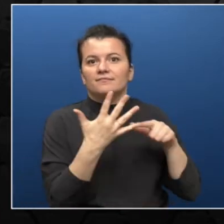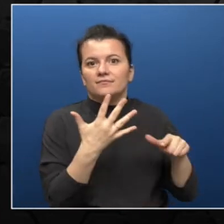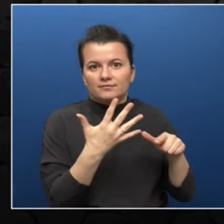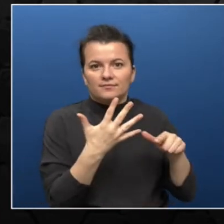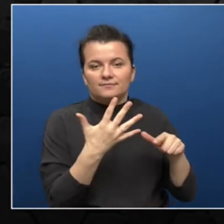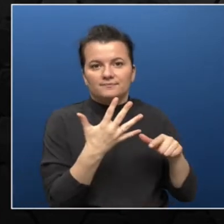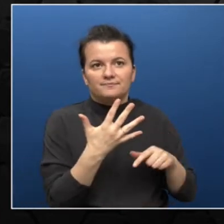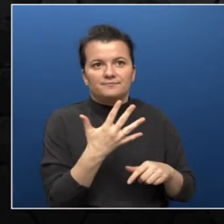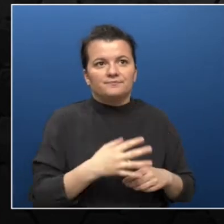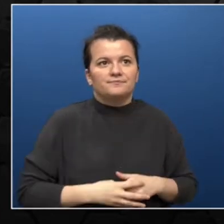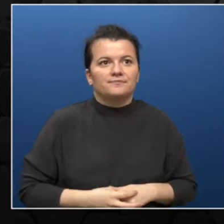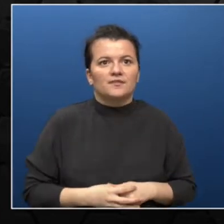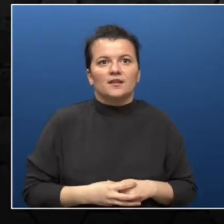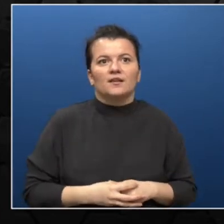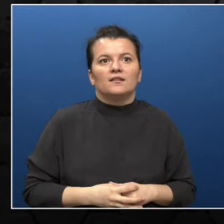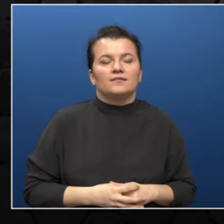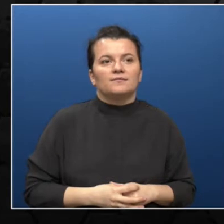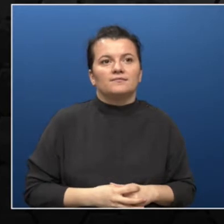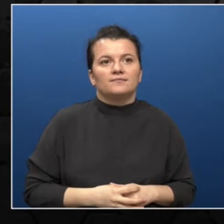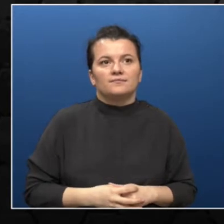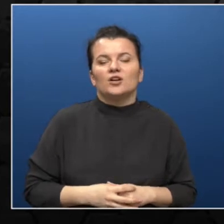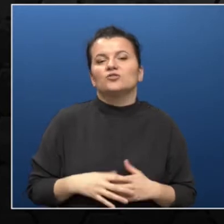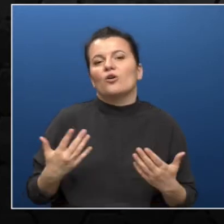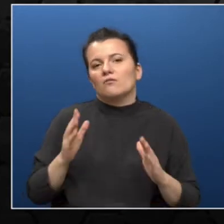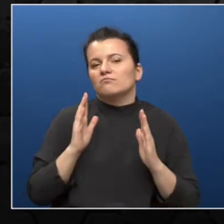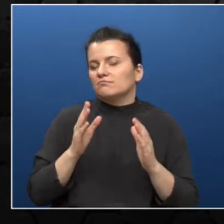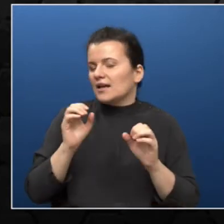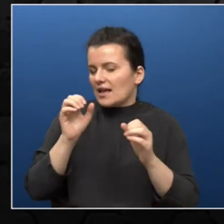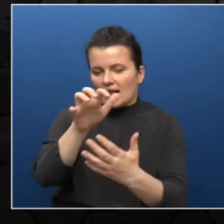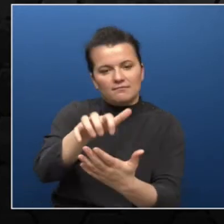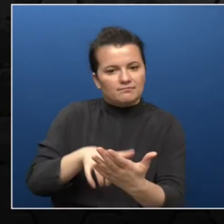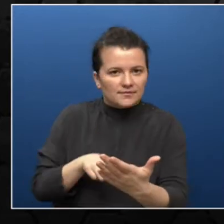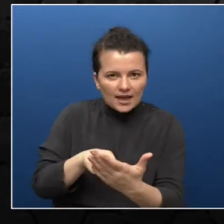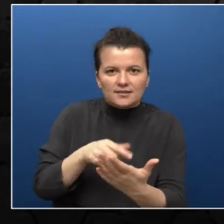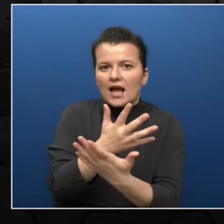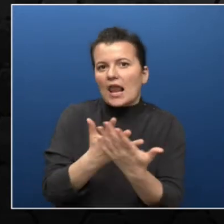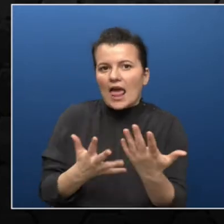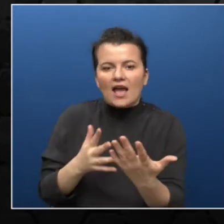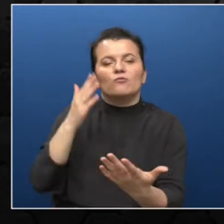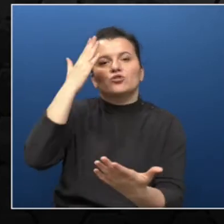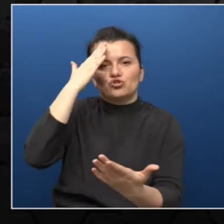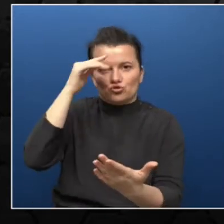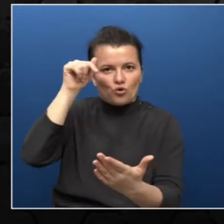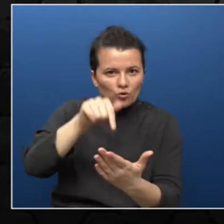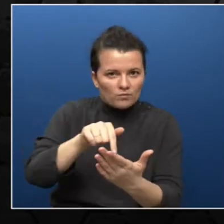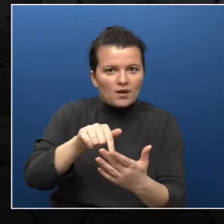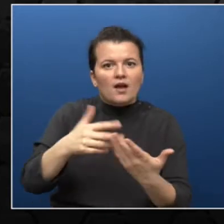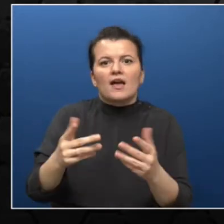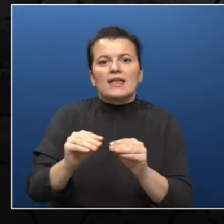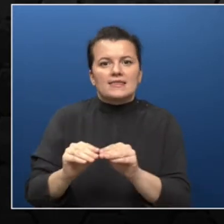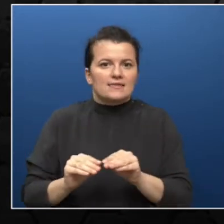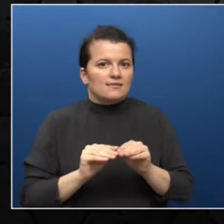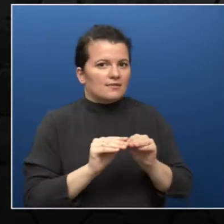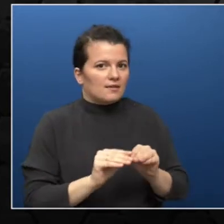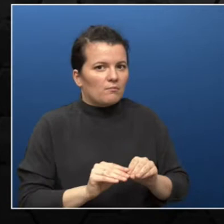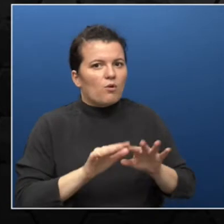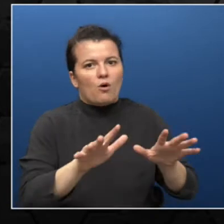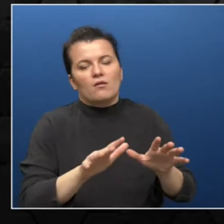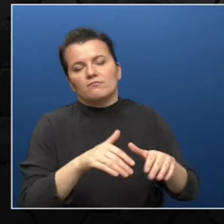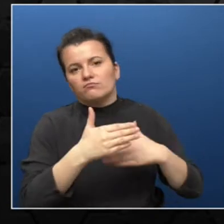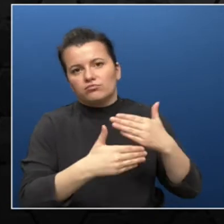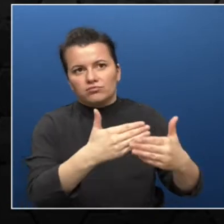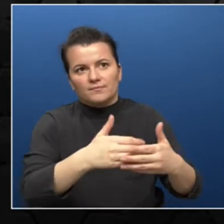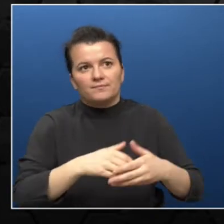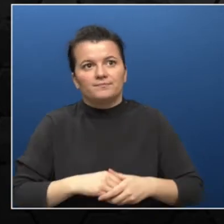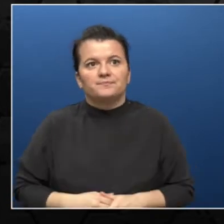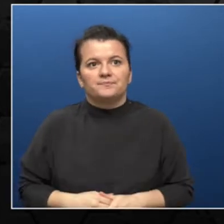phrase extraction, language detection, named entity recognition, and deployment on the premises using Docker container. So sentiment analysis, as